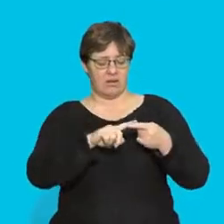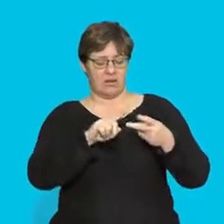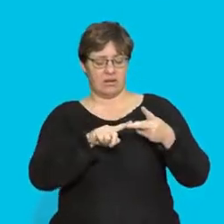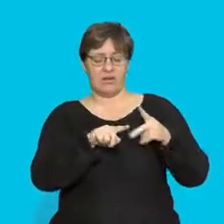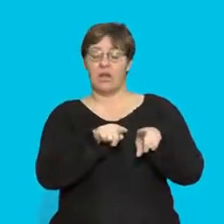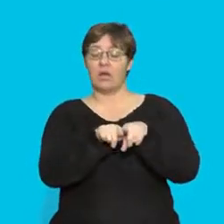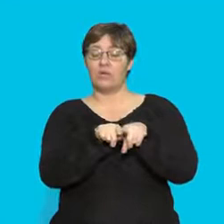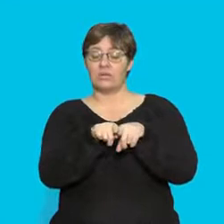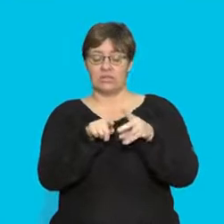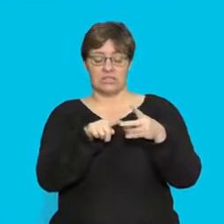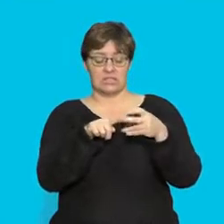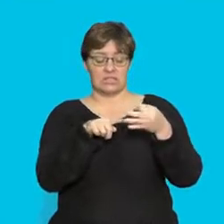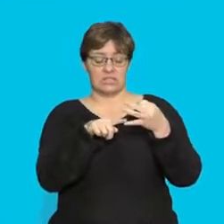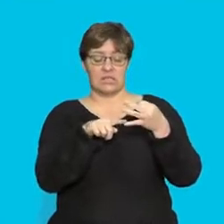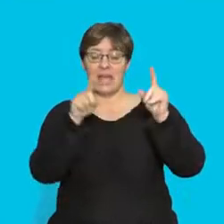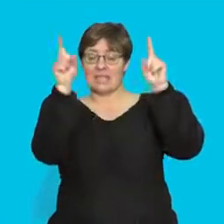competition,